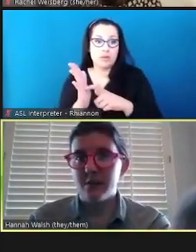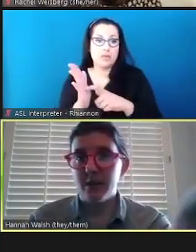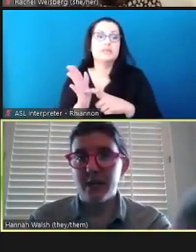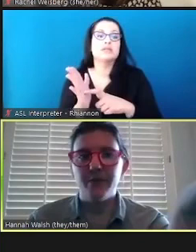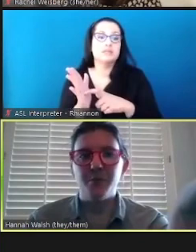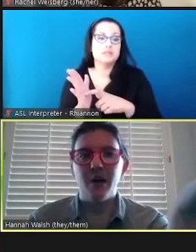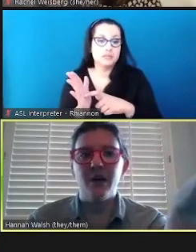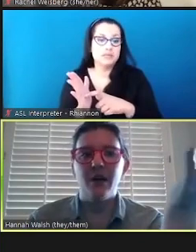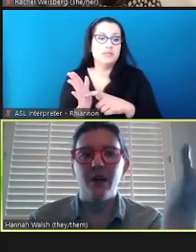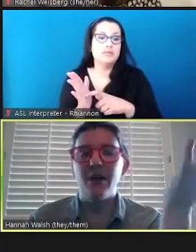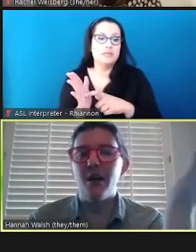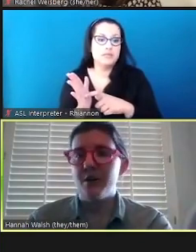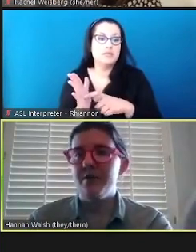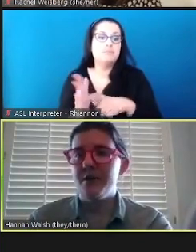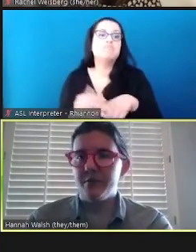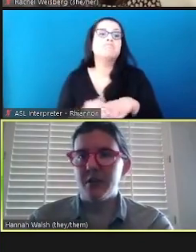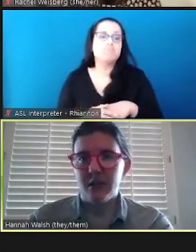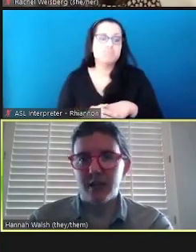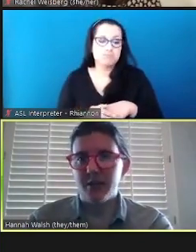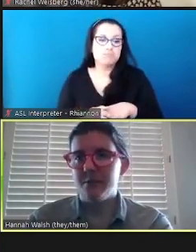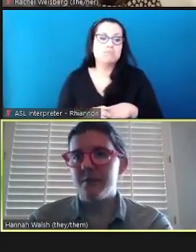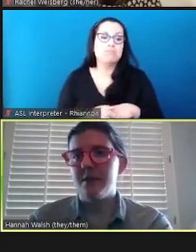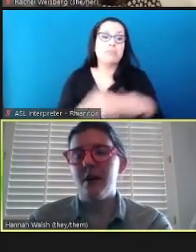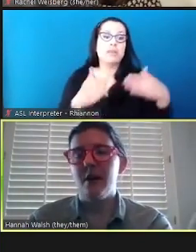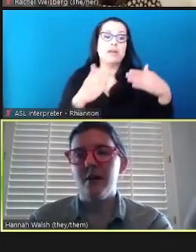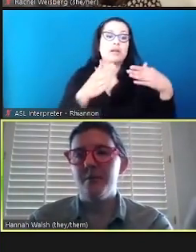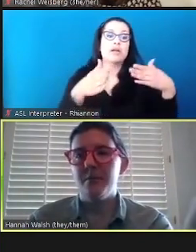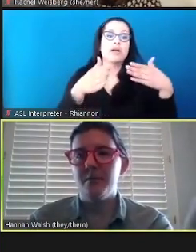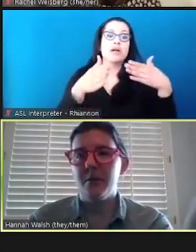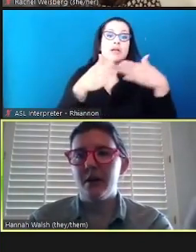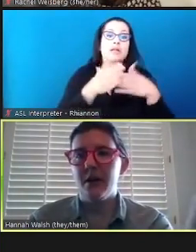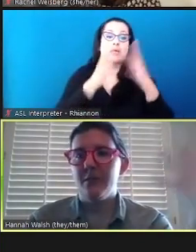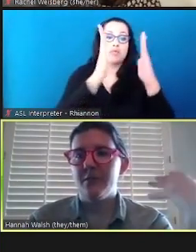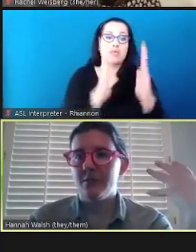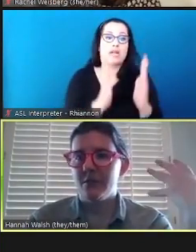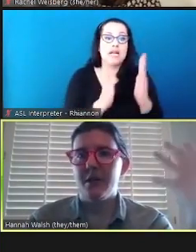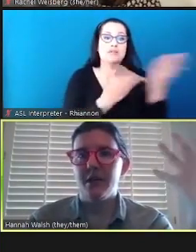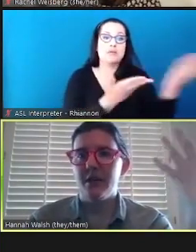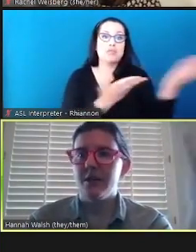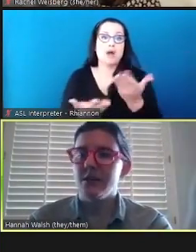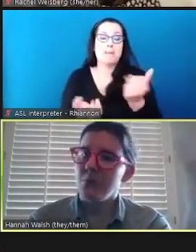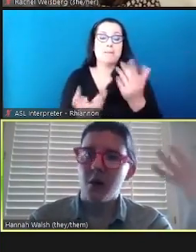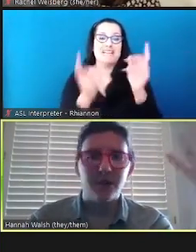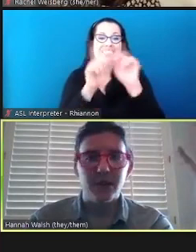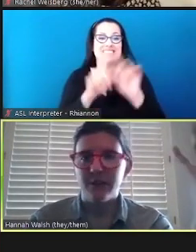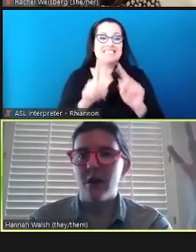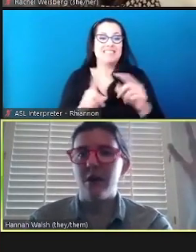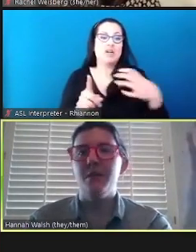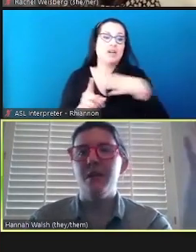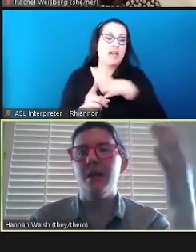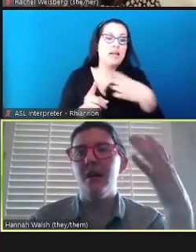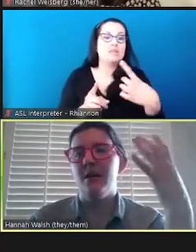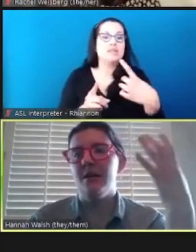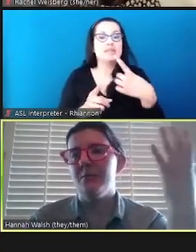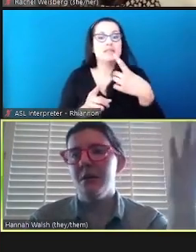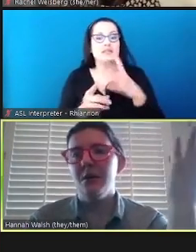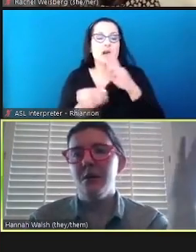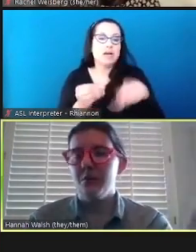These plaintiffs brought a number of different claims, kind of asserting bodily